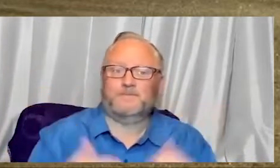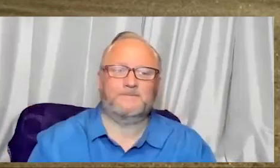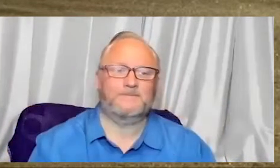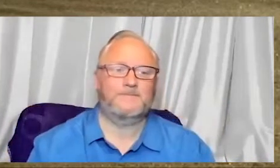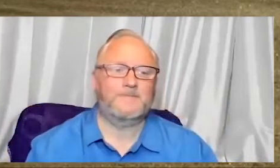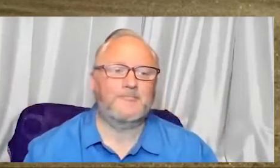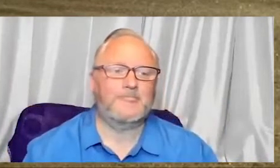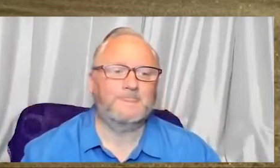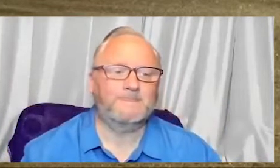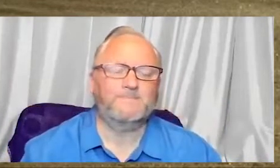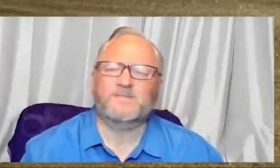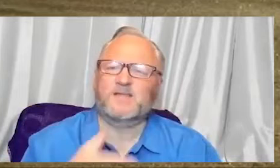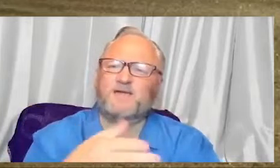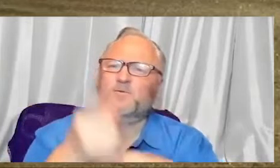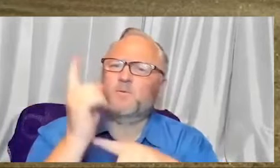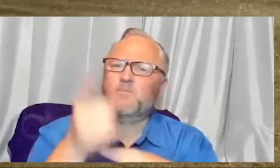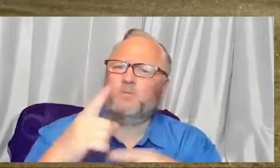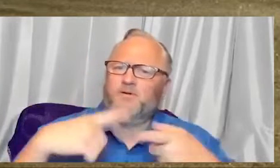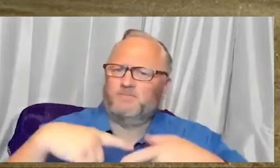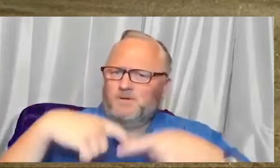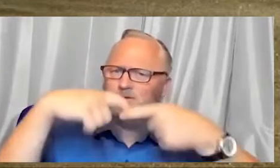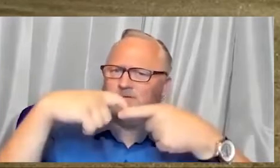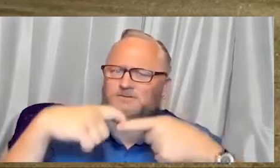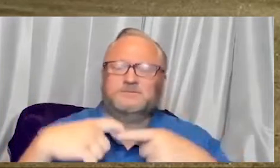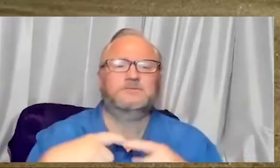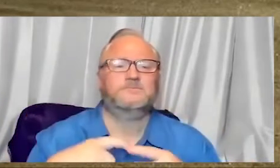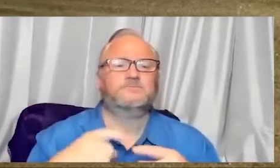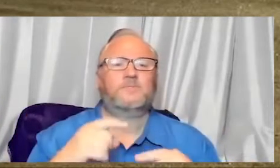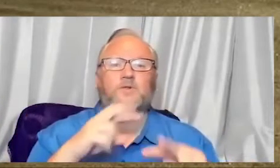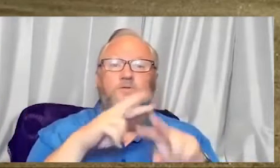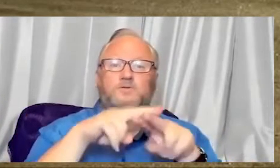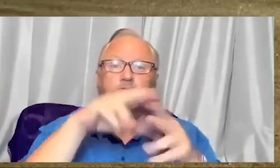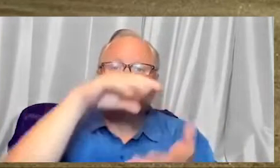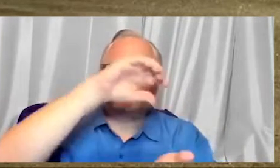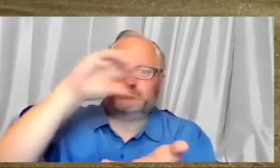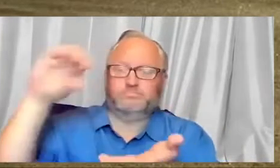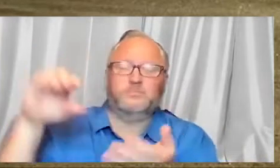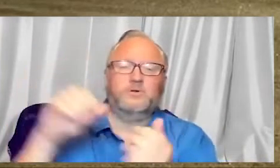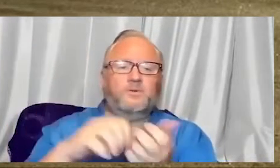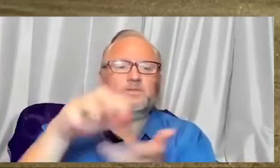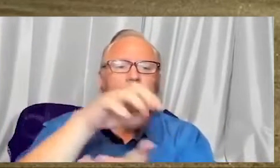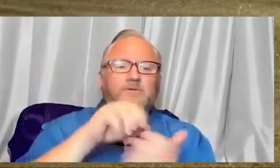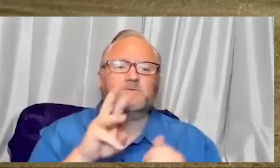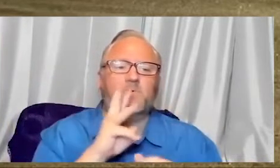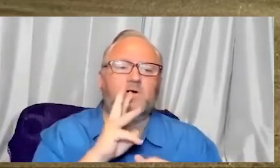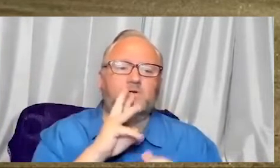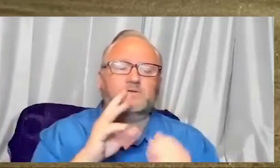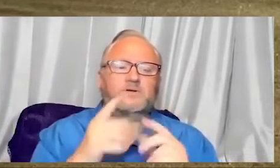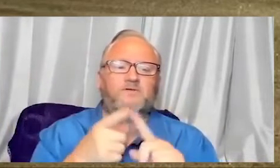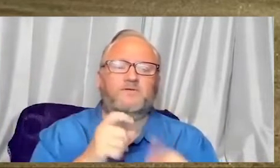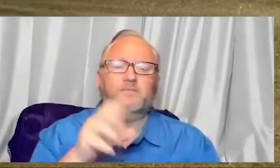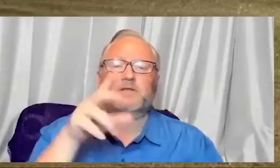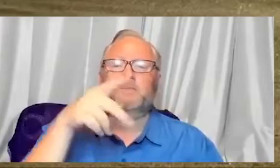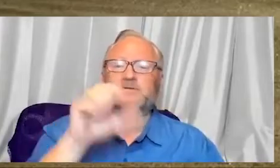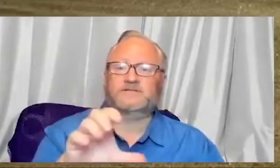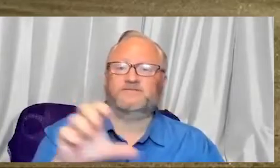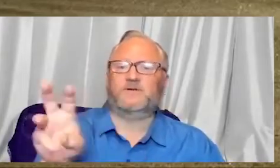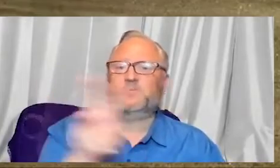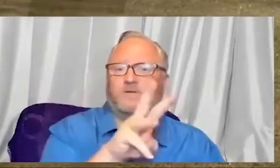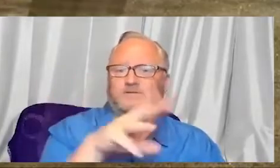After a moment's pause, add your salt to the mingled waters of the Pacific Western region.